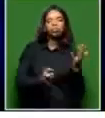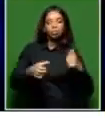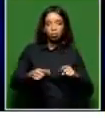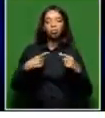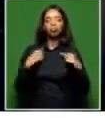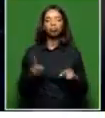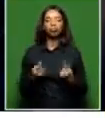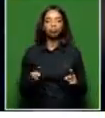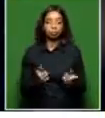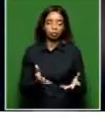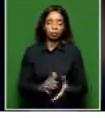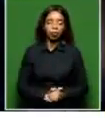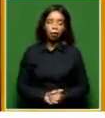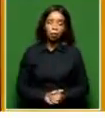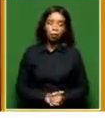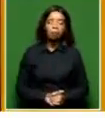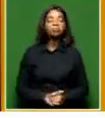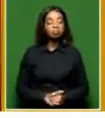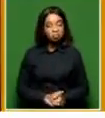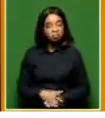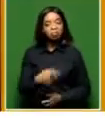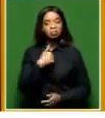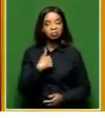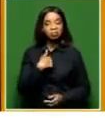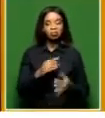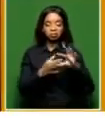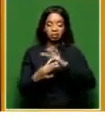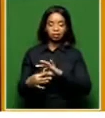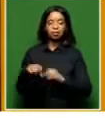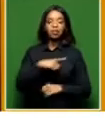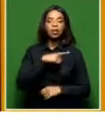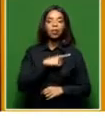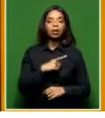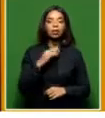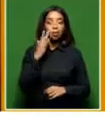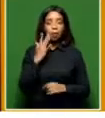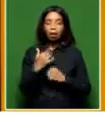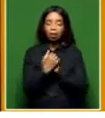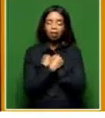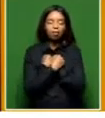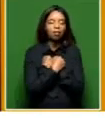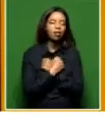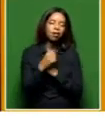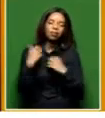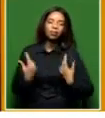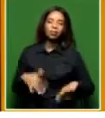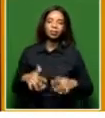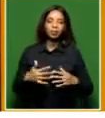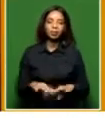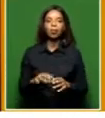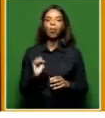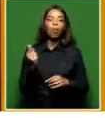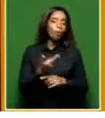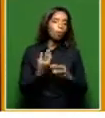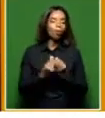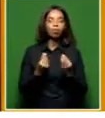my inspiration. C-zwe, I can actually relate to that because, when you are in love, all the creative juices starts flowing